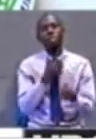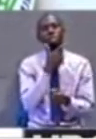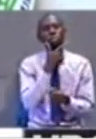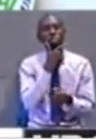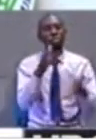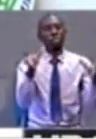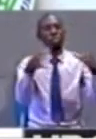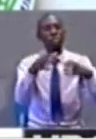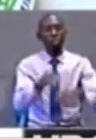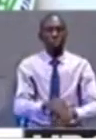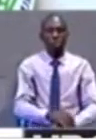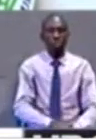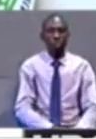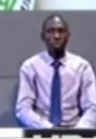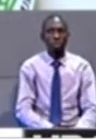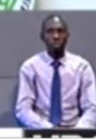group.